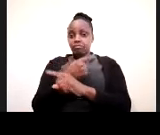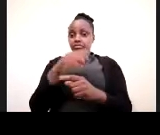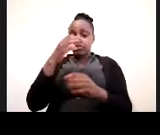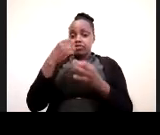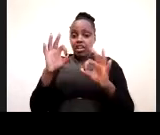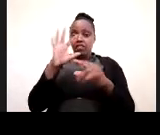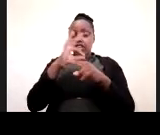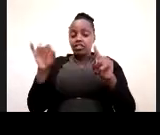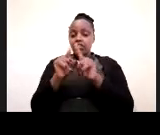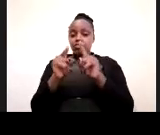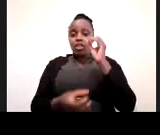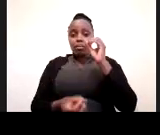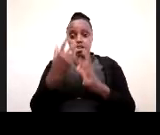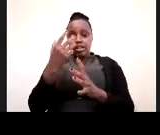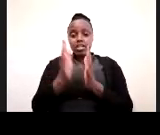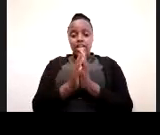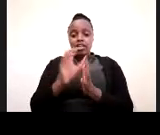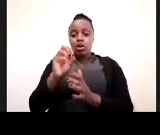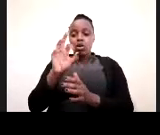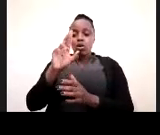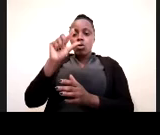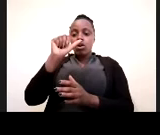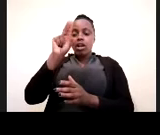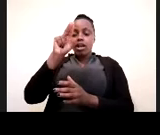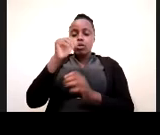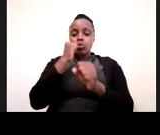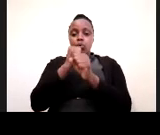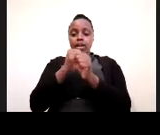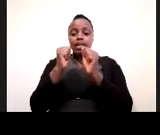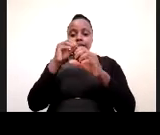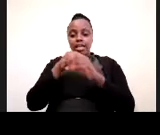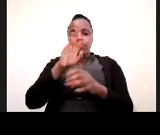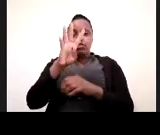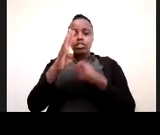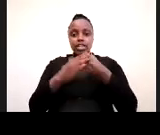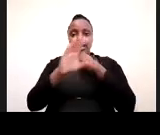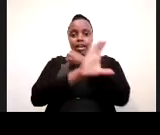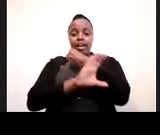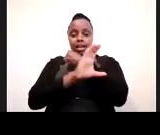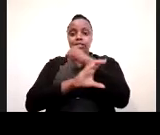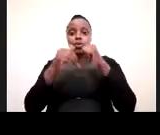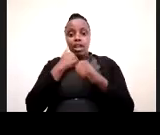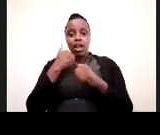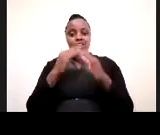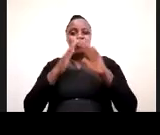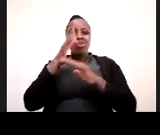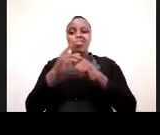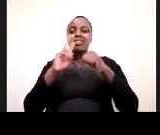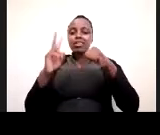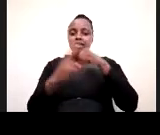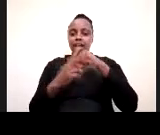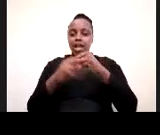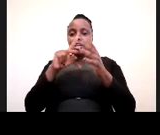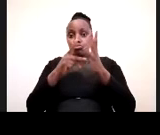conventional production as well as organic. We're working in 49 countries. We have over 700